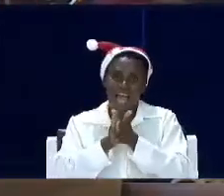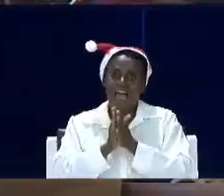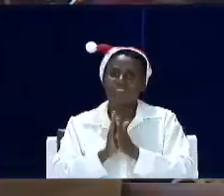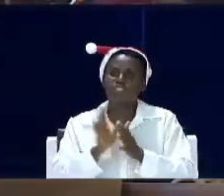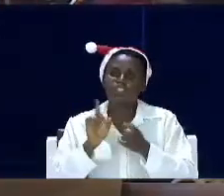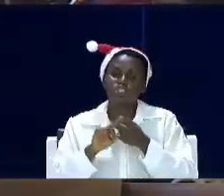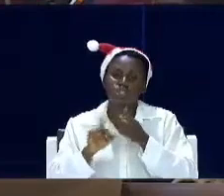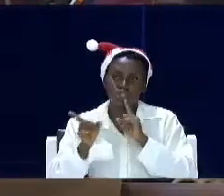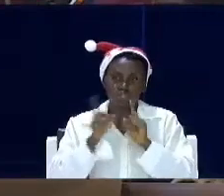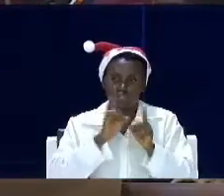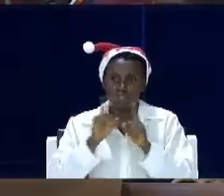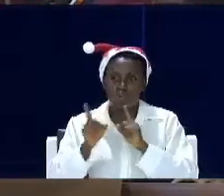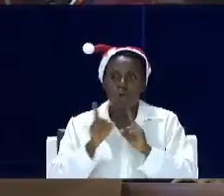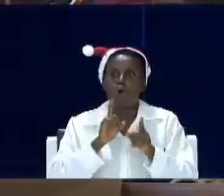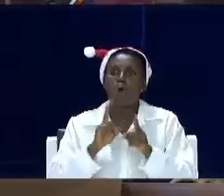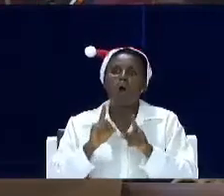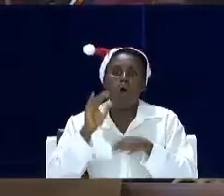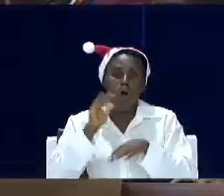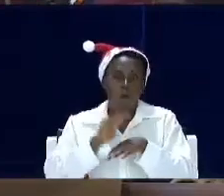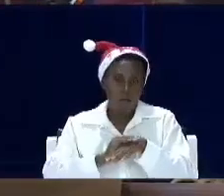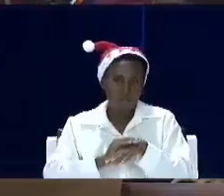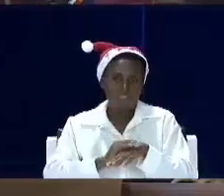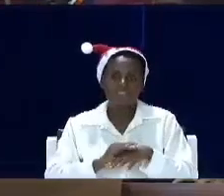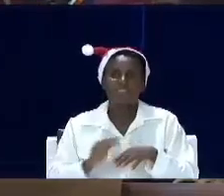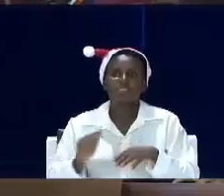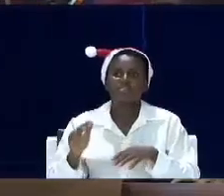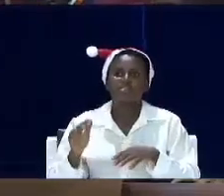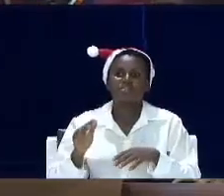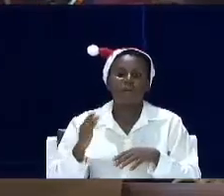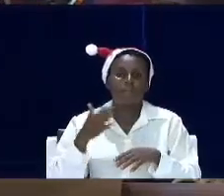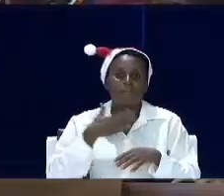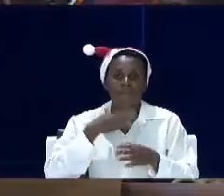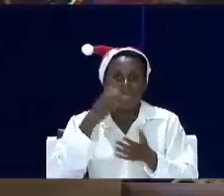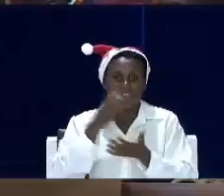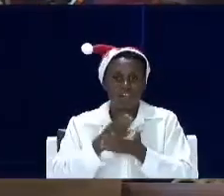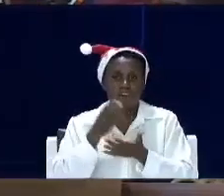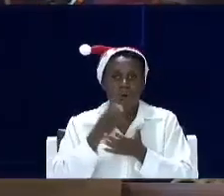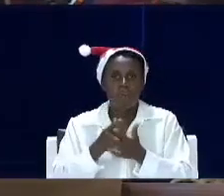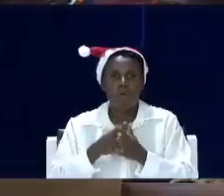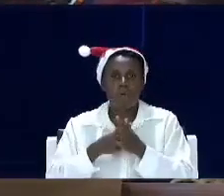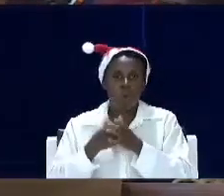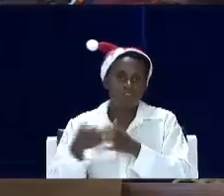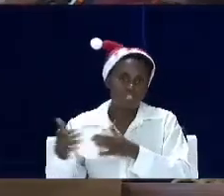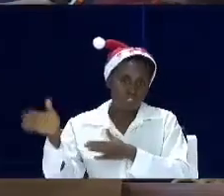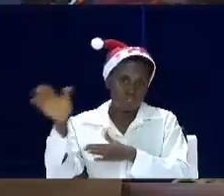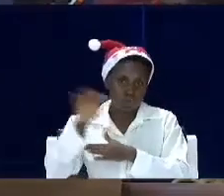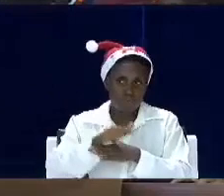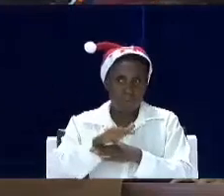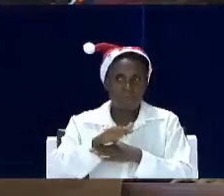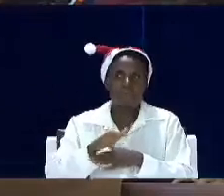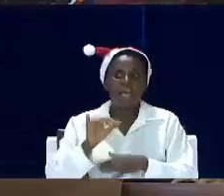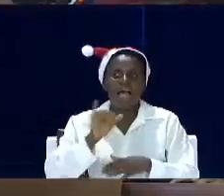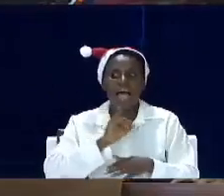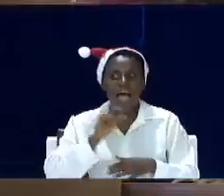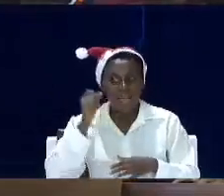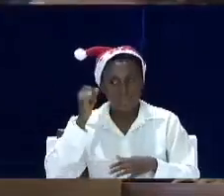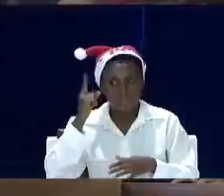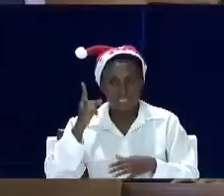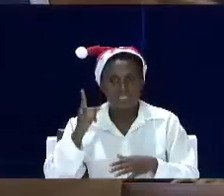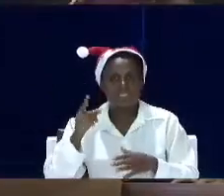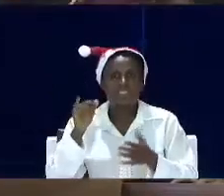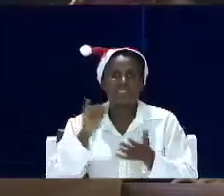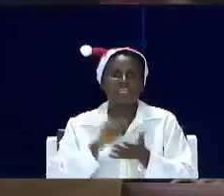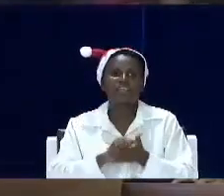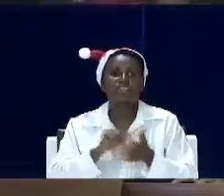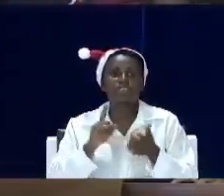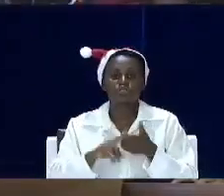to talk on my cup runs over. I understand that is to prepare